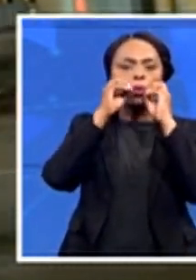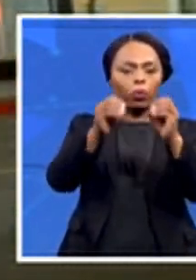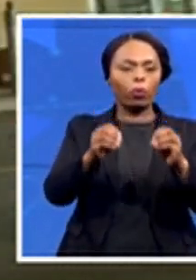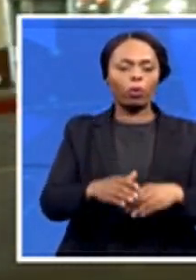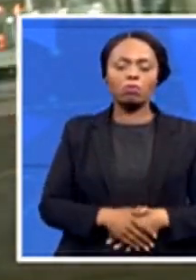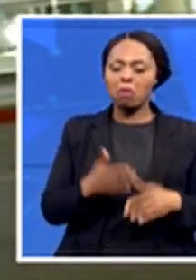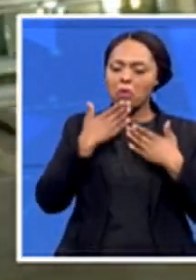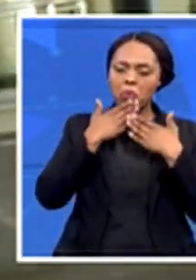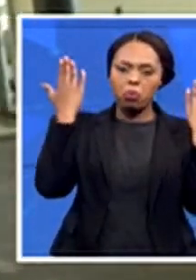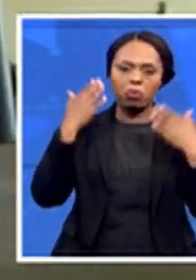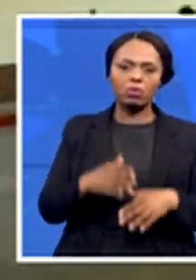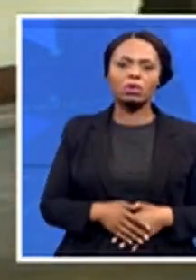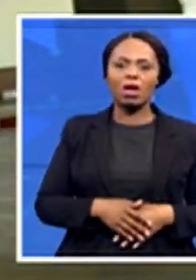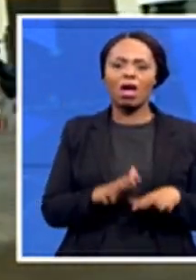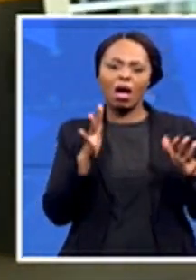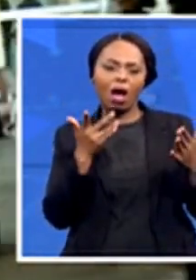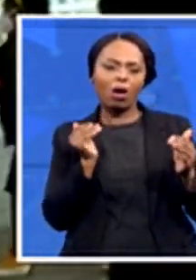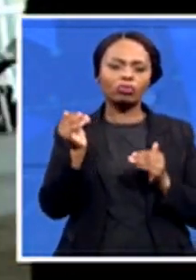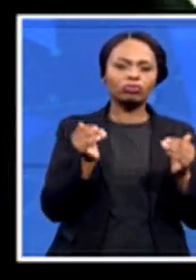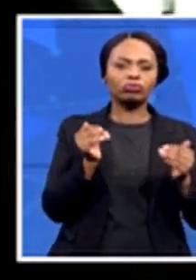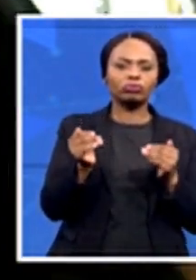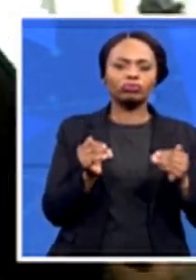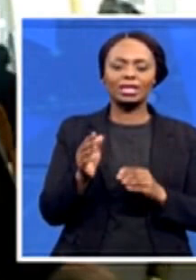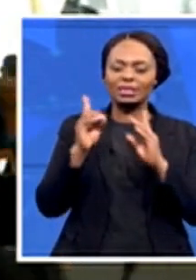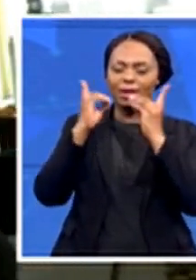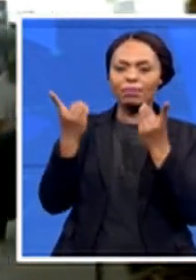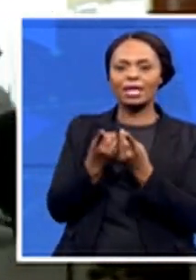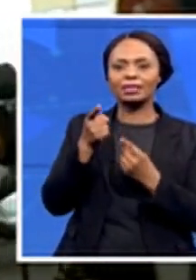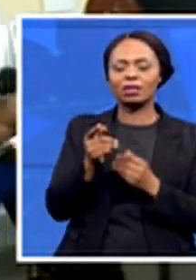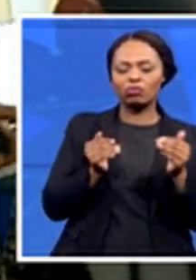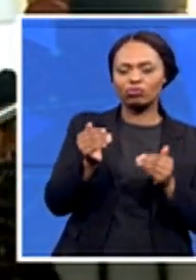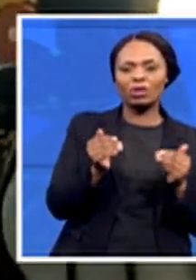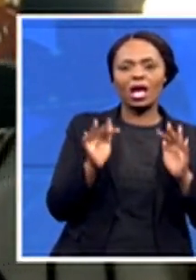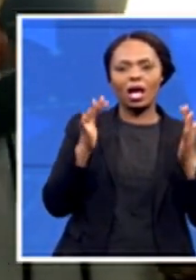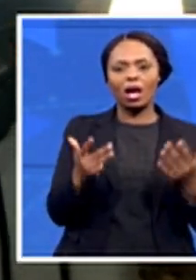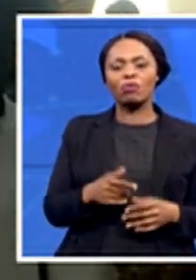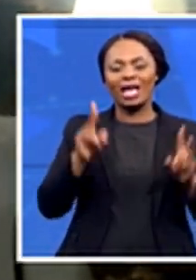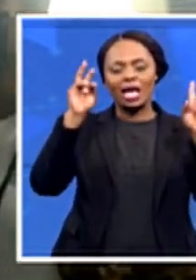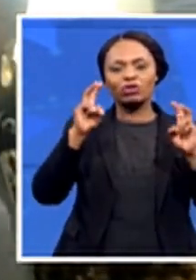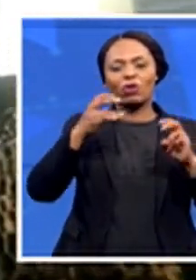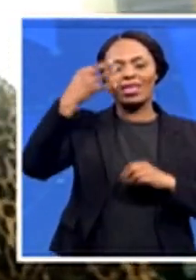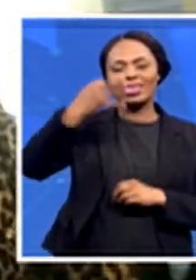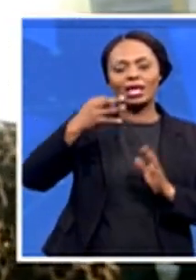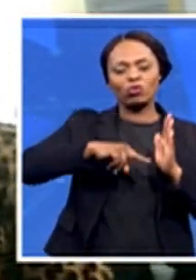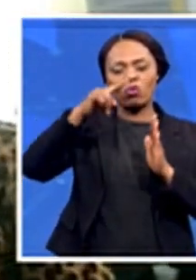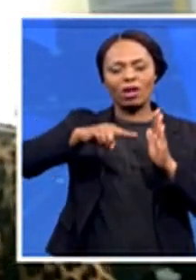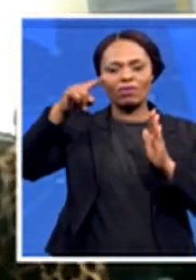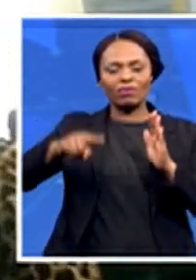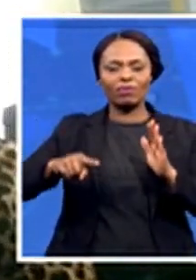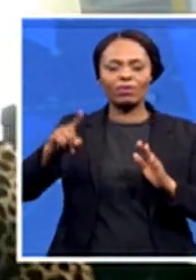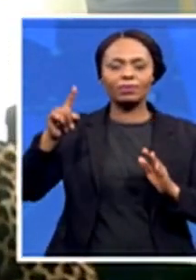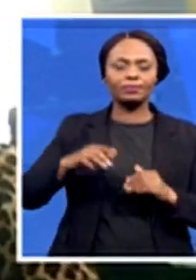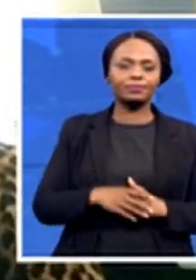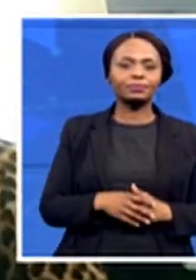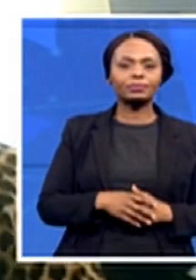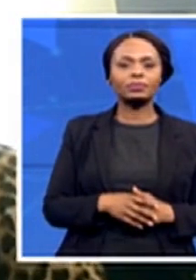it? How is the department battling with the third wave so far? The first approach is to move with speed on the